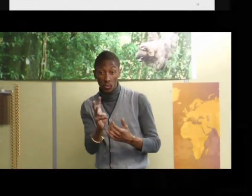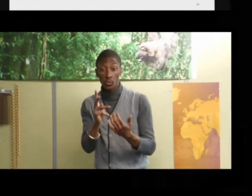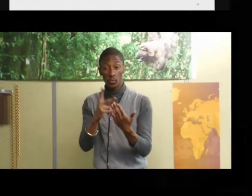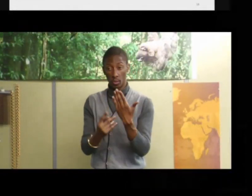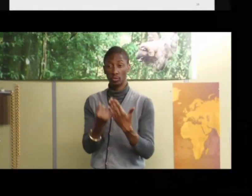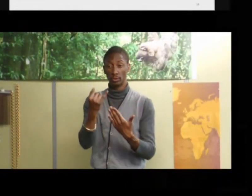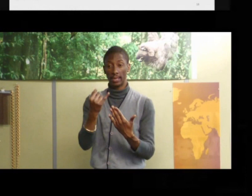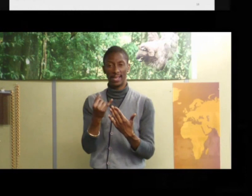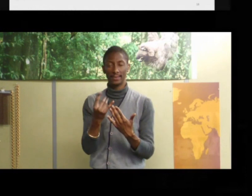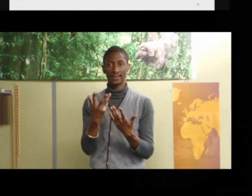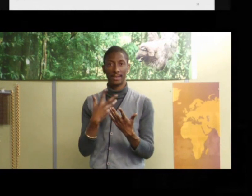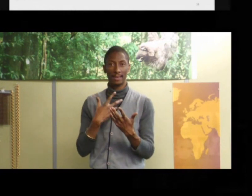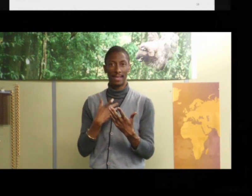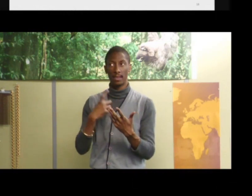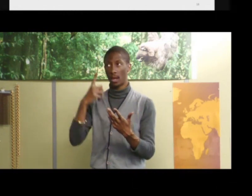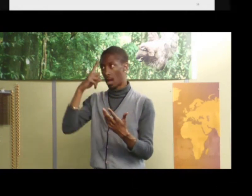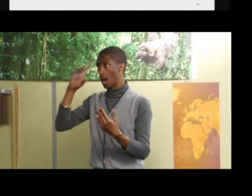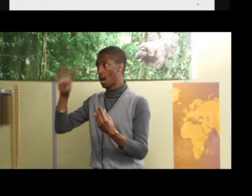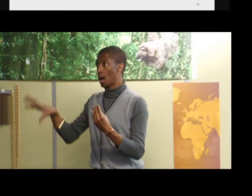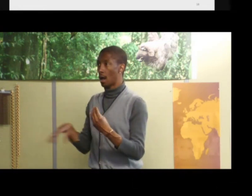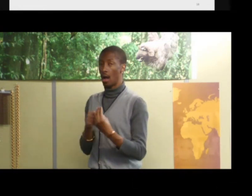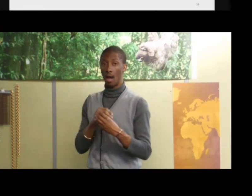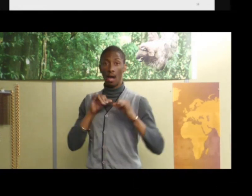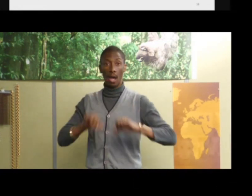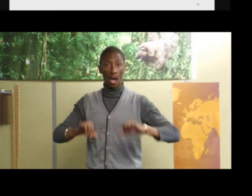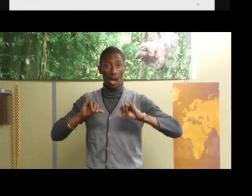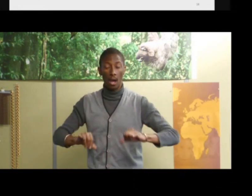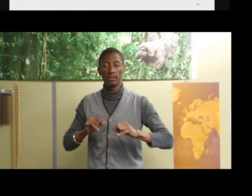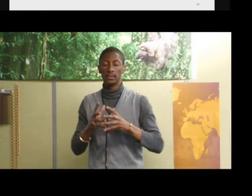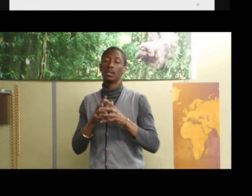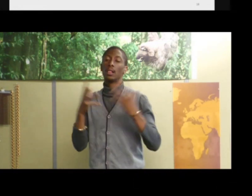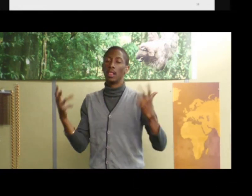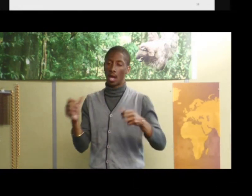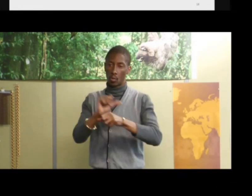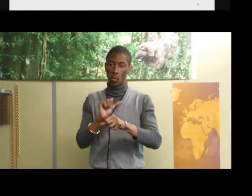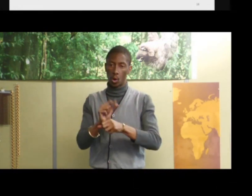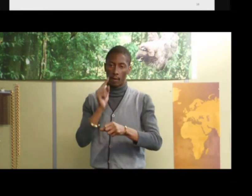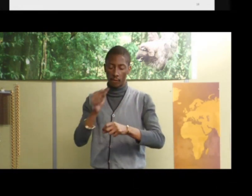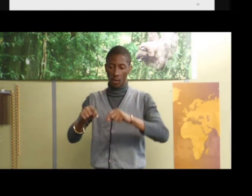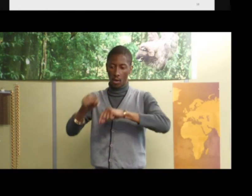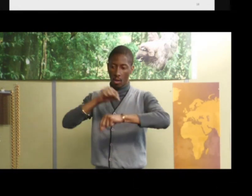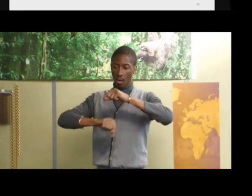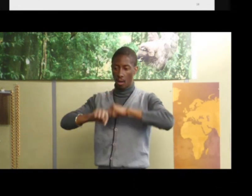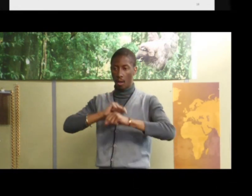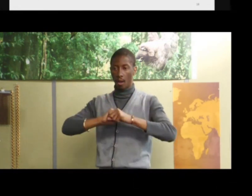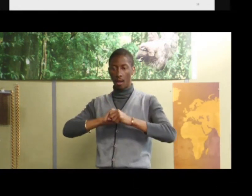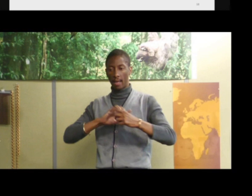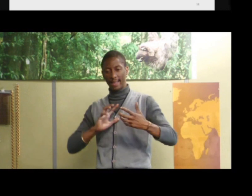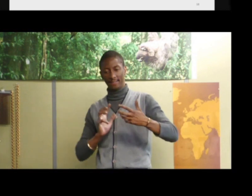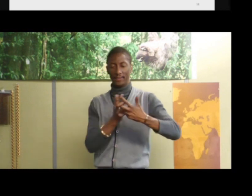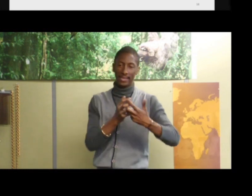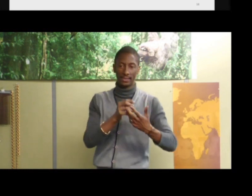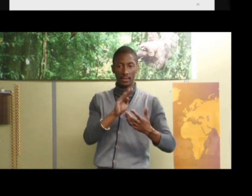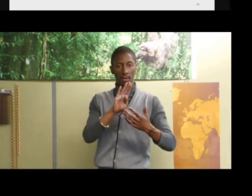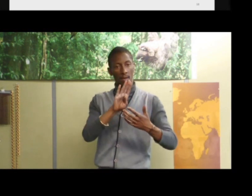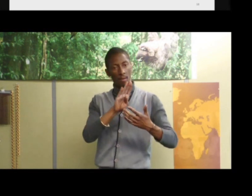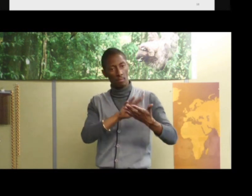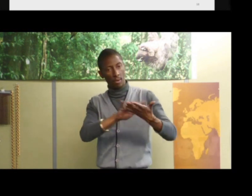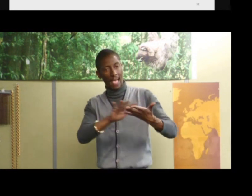been an afterthought, and there's a lot of work to go back and fit Braille into the graphic layouts,